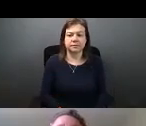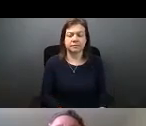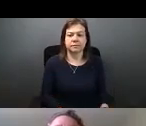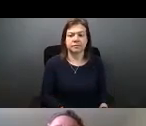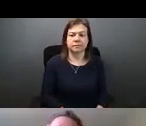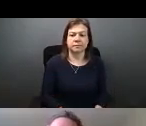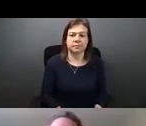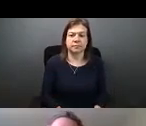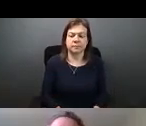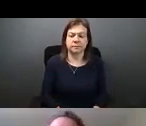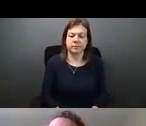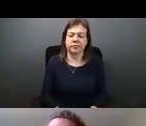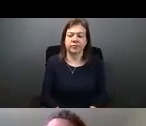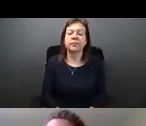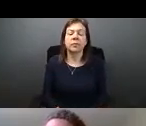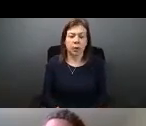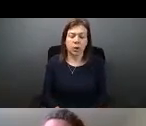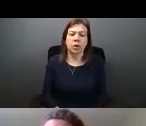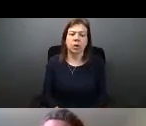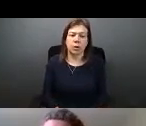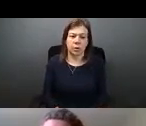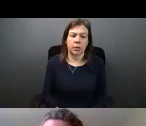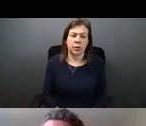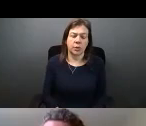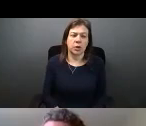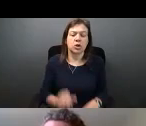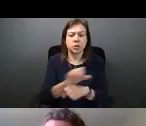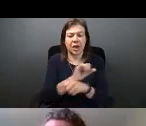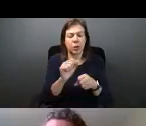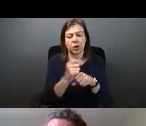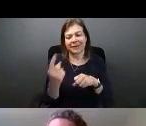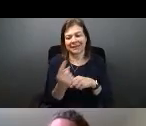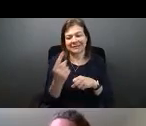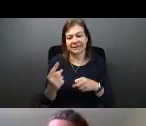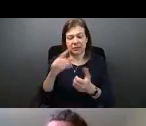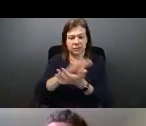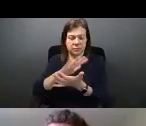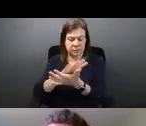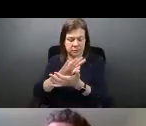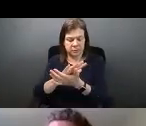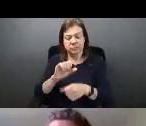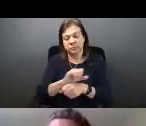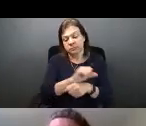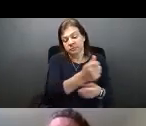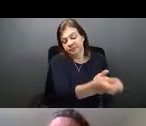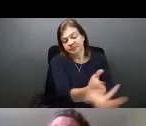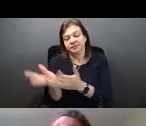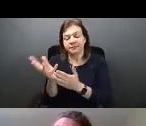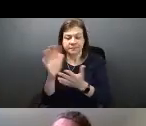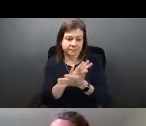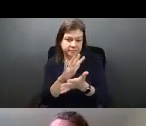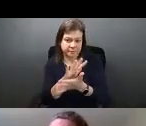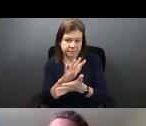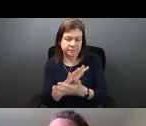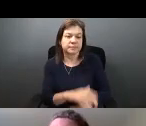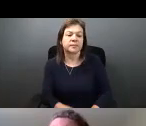You can work in a single school. You can work in multiple schools, or I